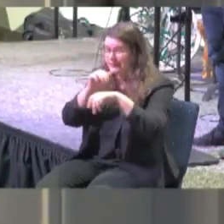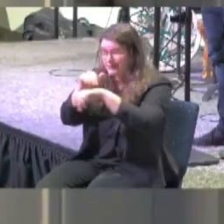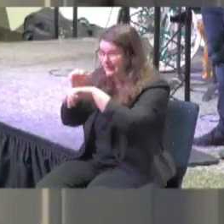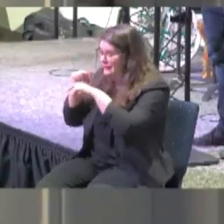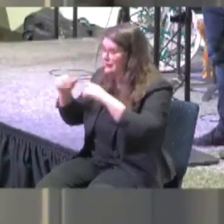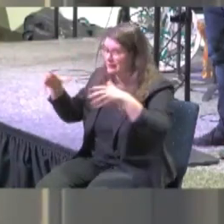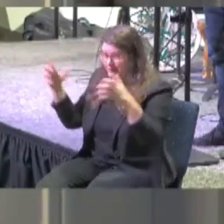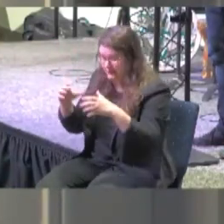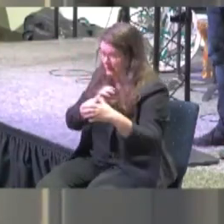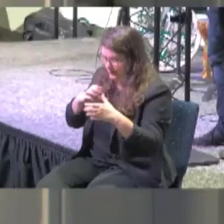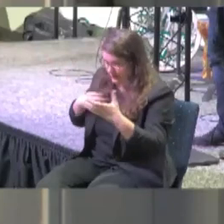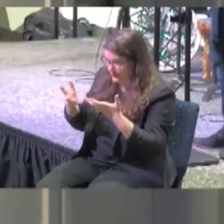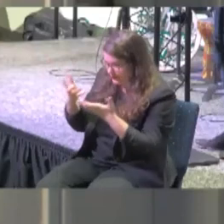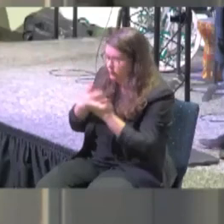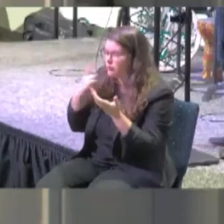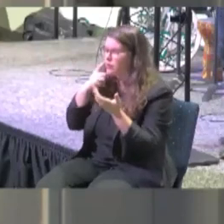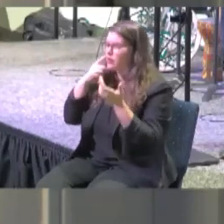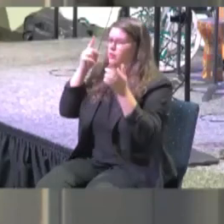agree about.